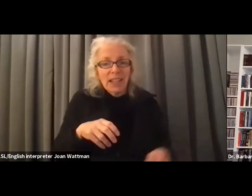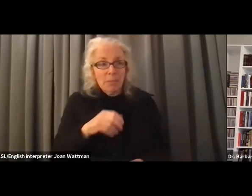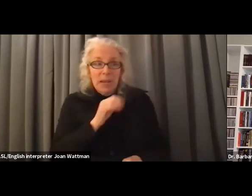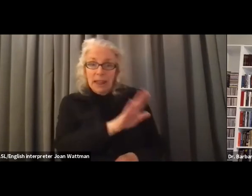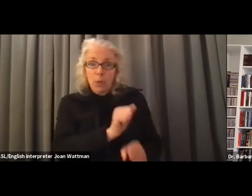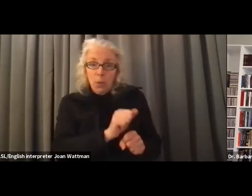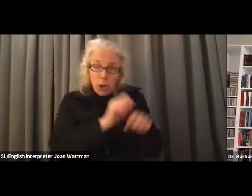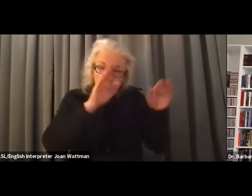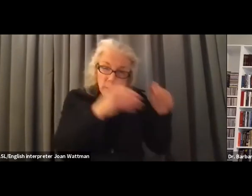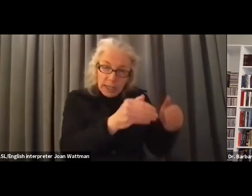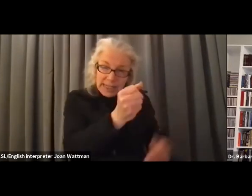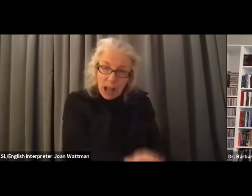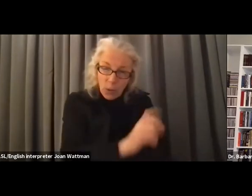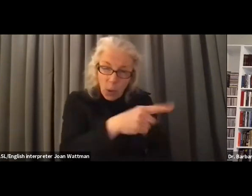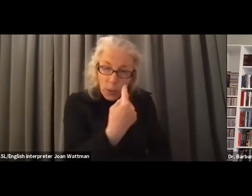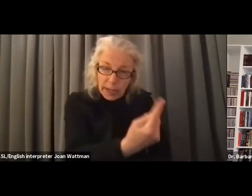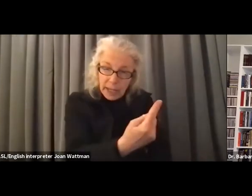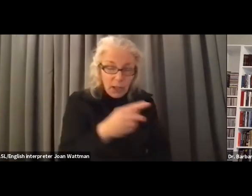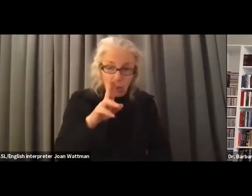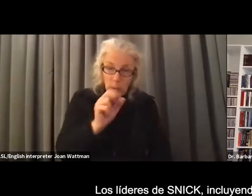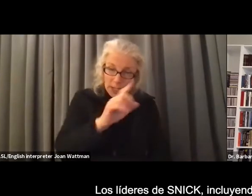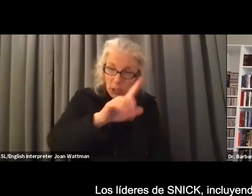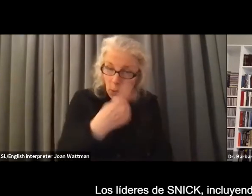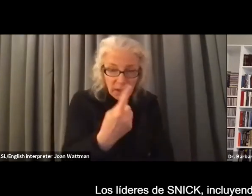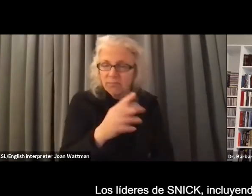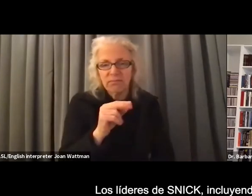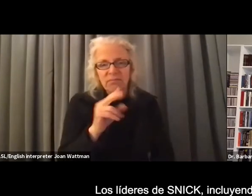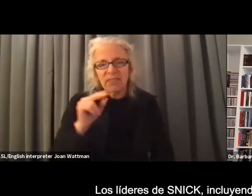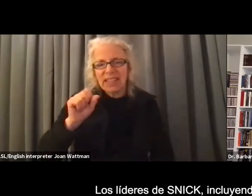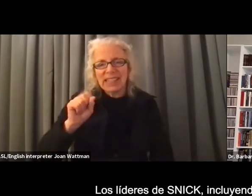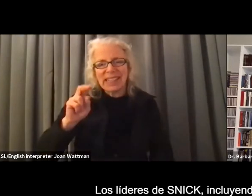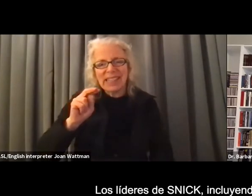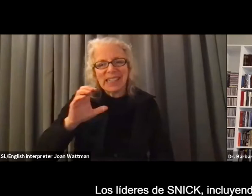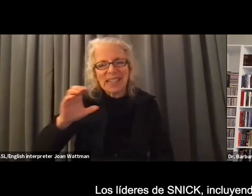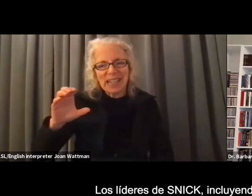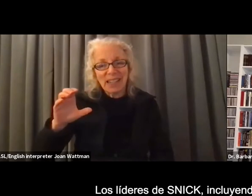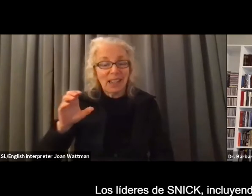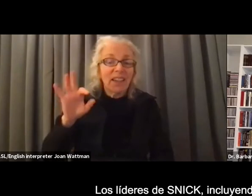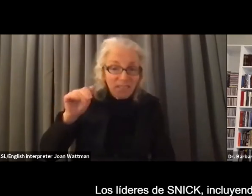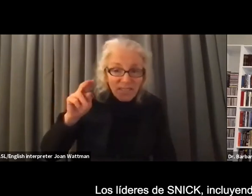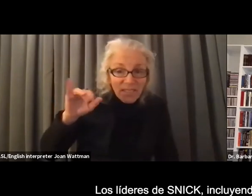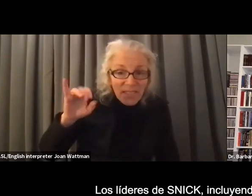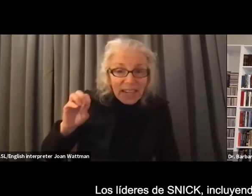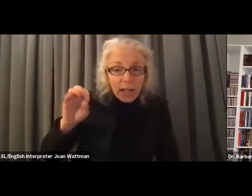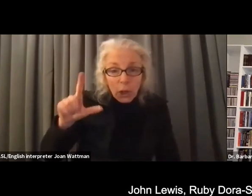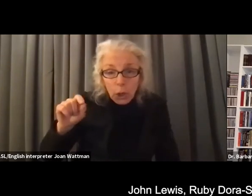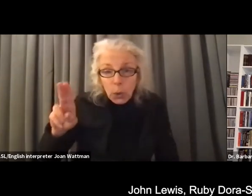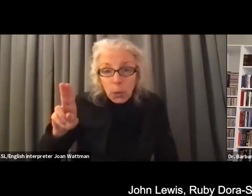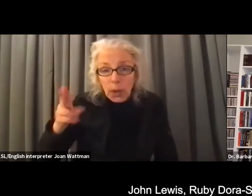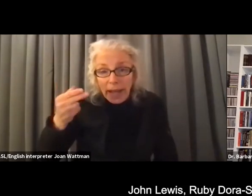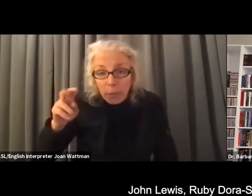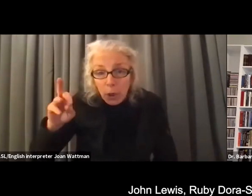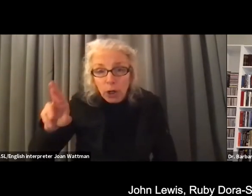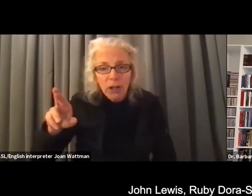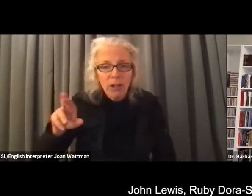US South or to the US borders. SNCC leaders, including Ms. Fannie Lou Hamer and Julian Bond,